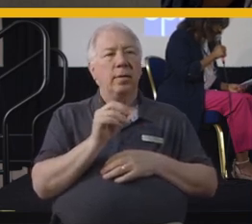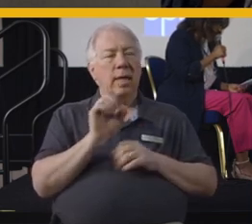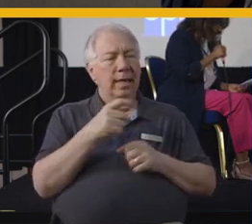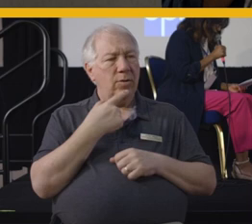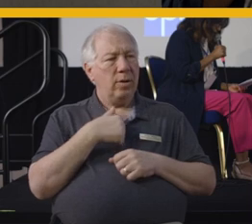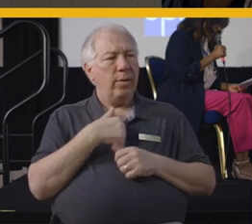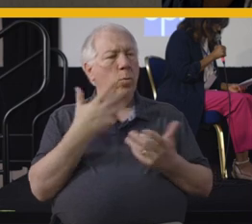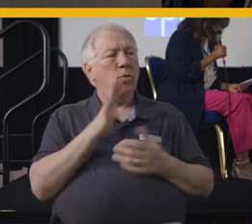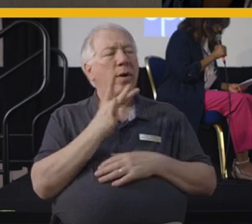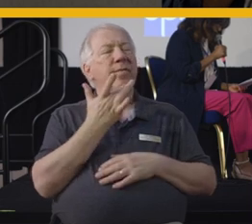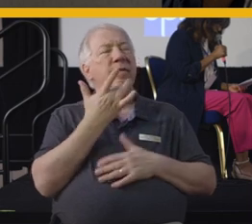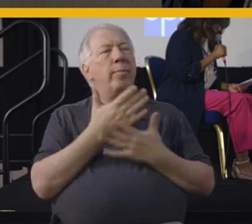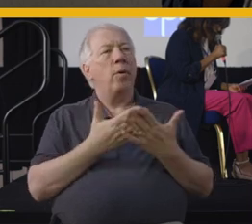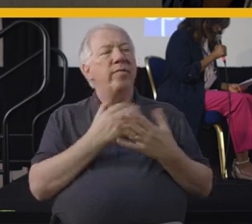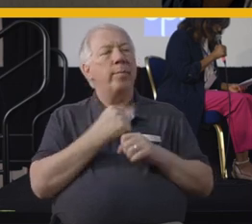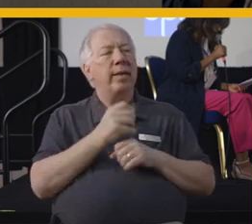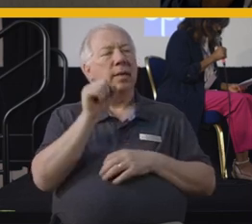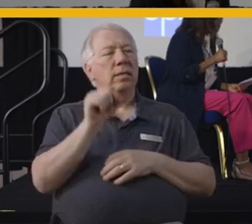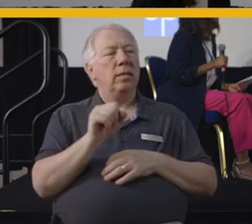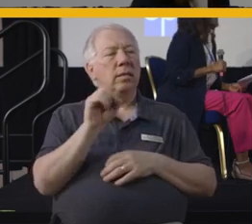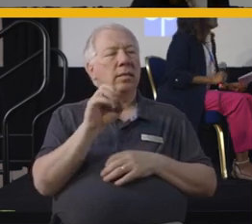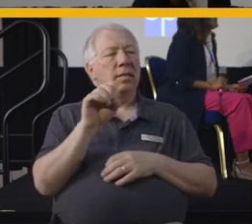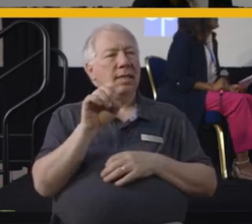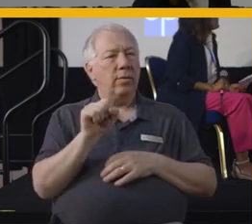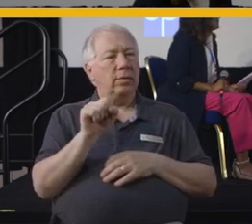can you tell me what was your favorite part of making Southern Sounds?